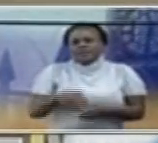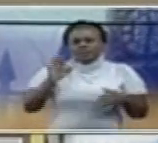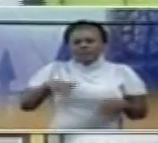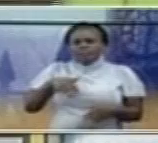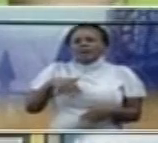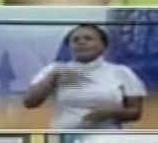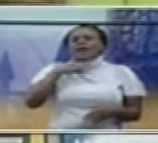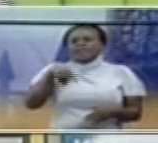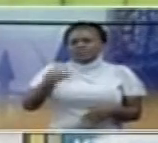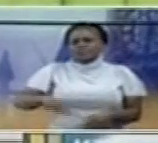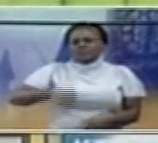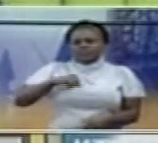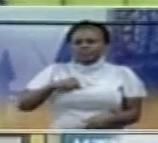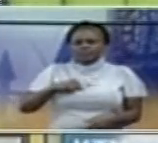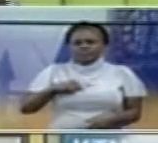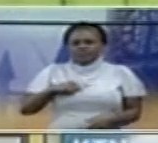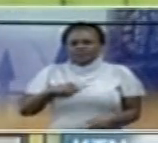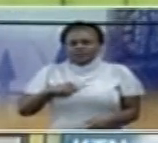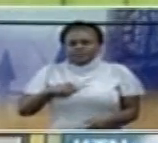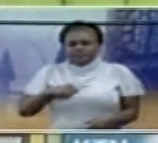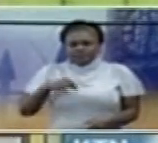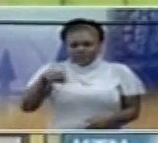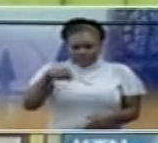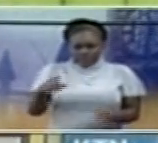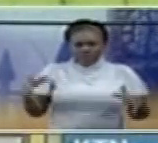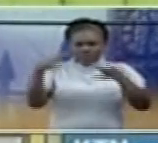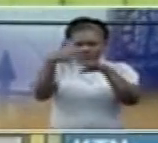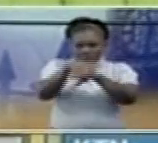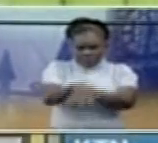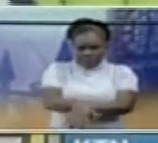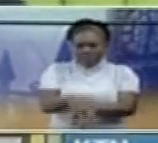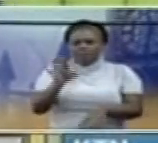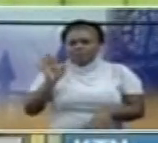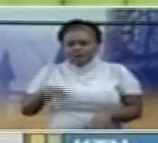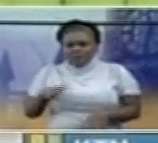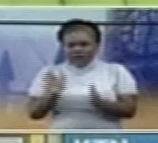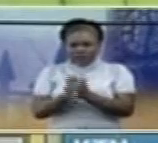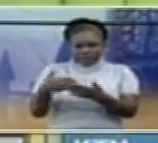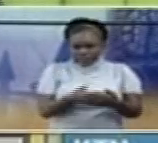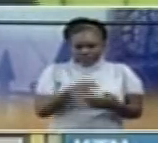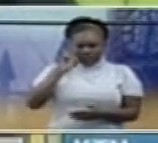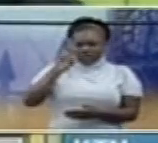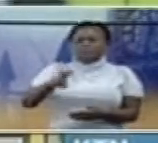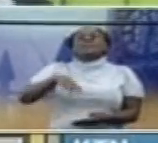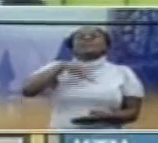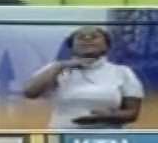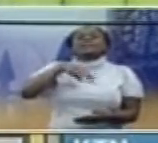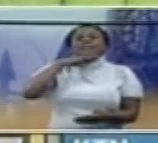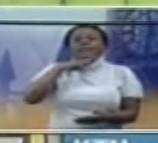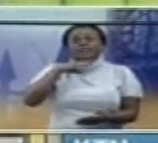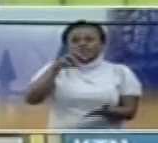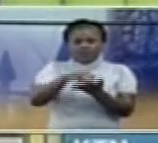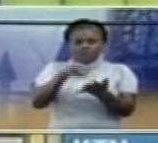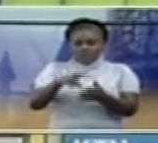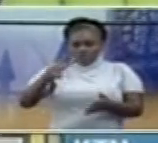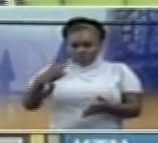survived. Maternal and child health, actually they are interrelated. You find, if you look at the mortalities for children under